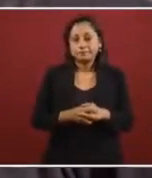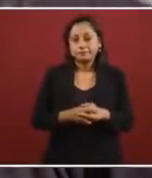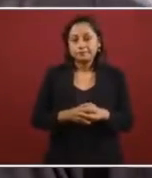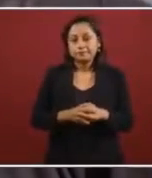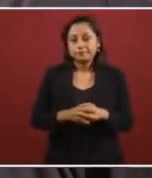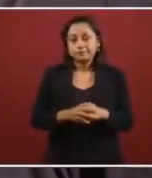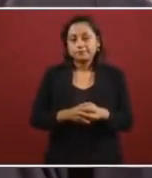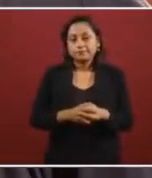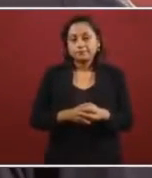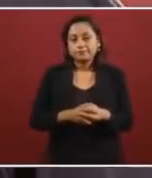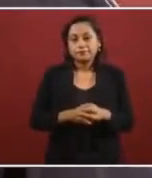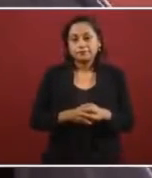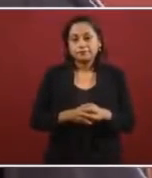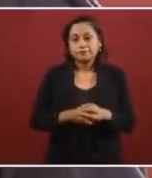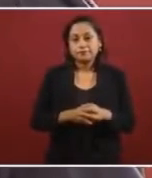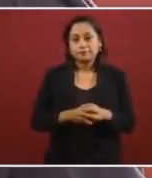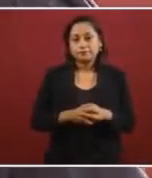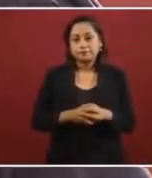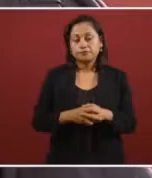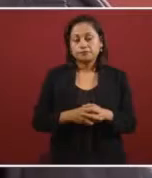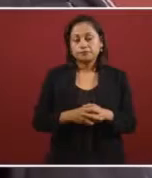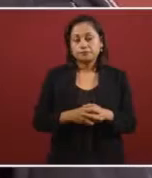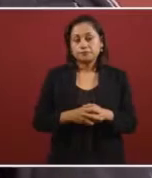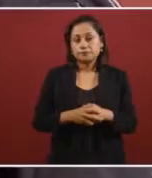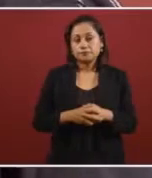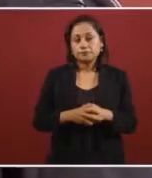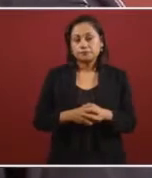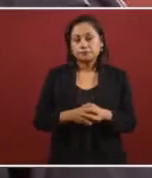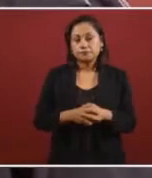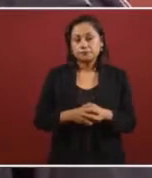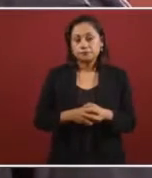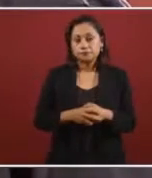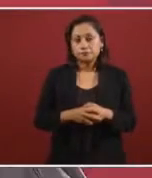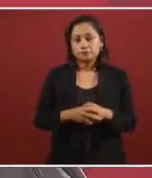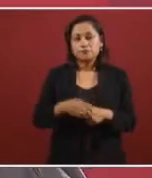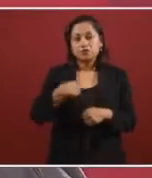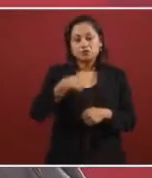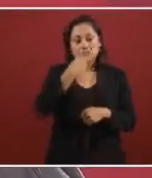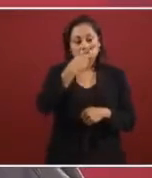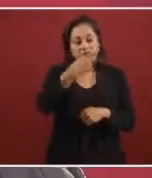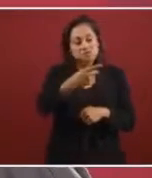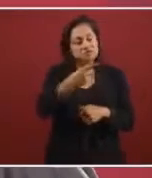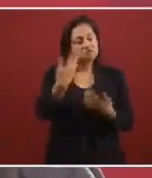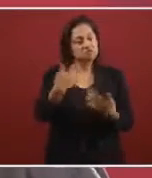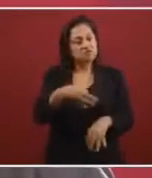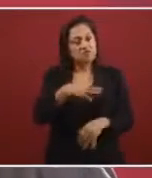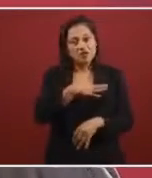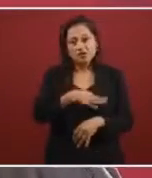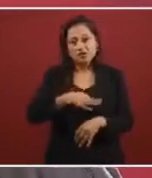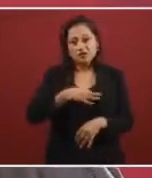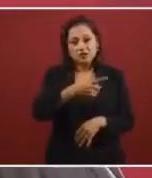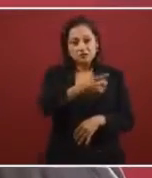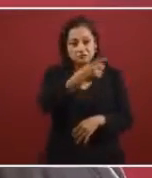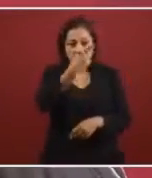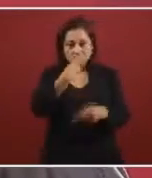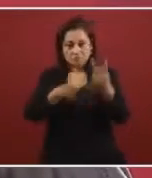And I celebrate that you signal these people out,